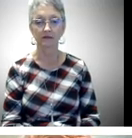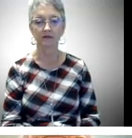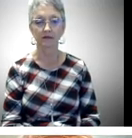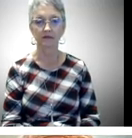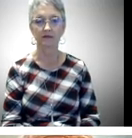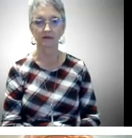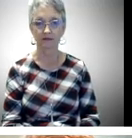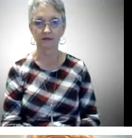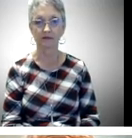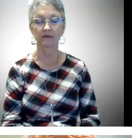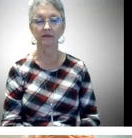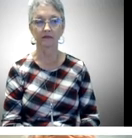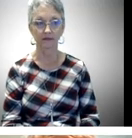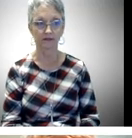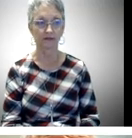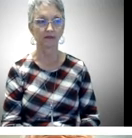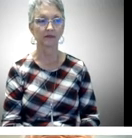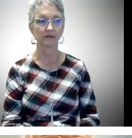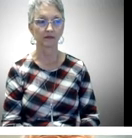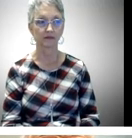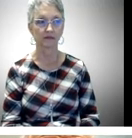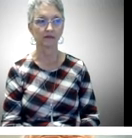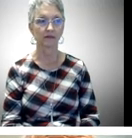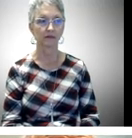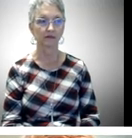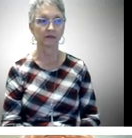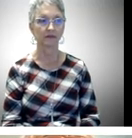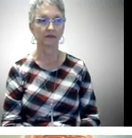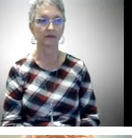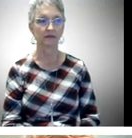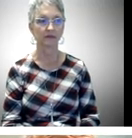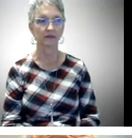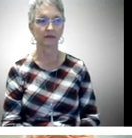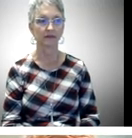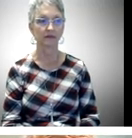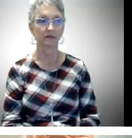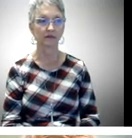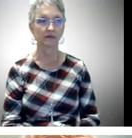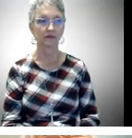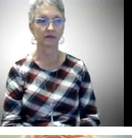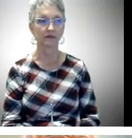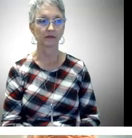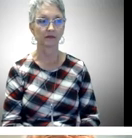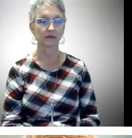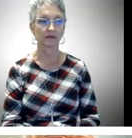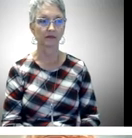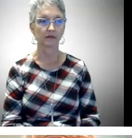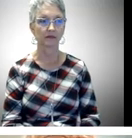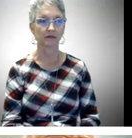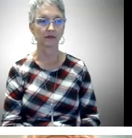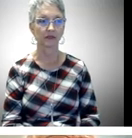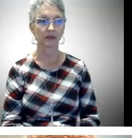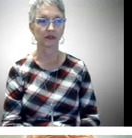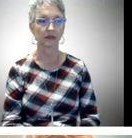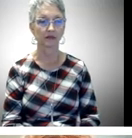automatically assume just because a person doesn't communicate verbally or whatever, they lack capacity, and that is not